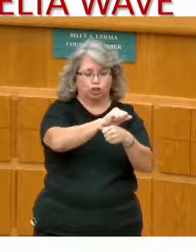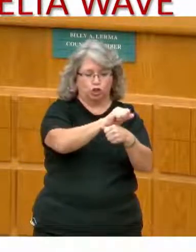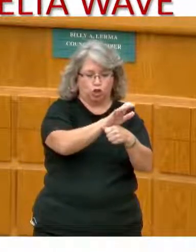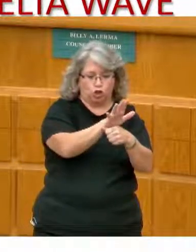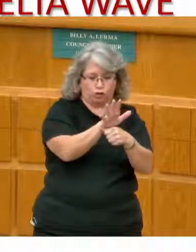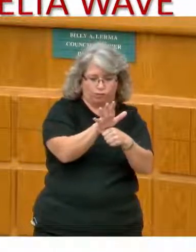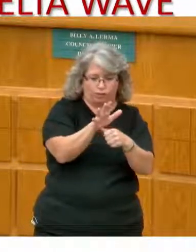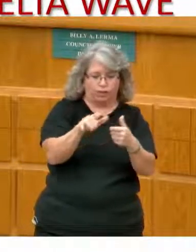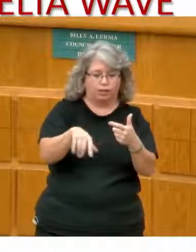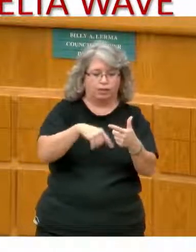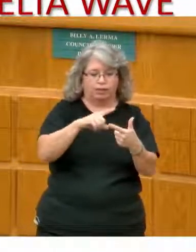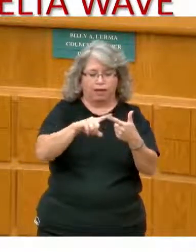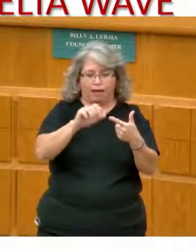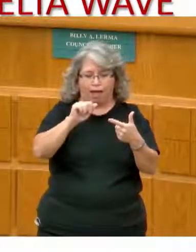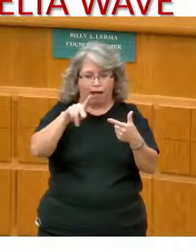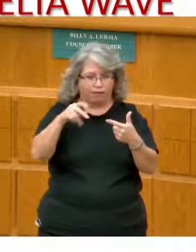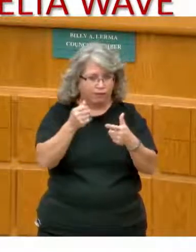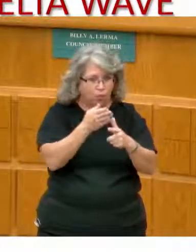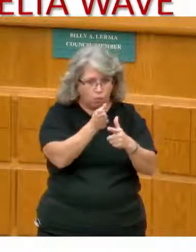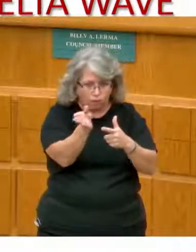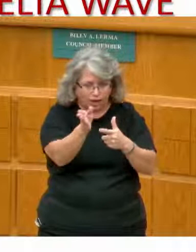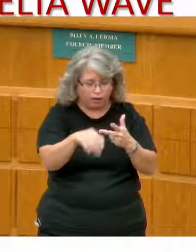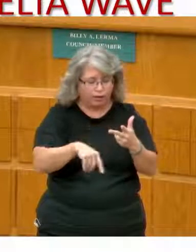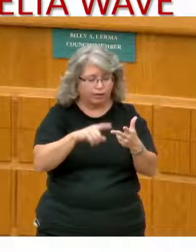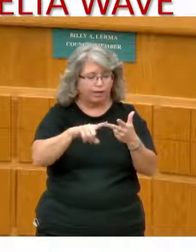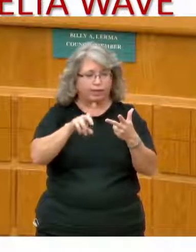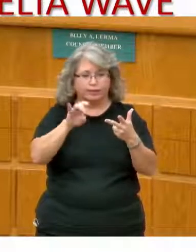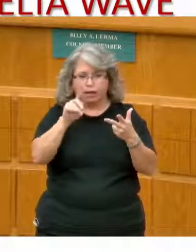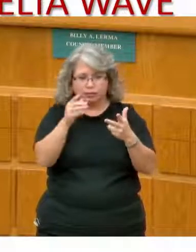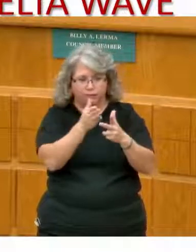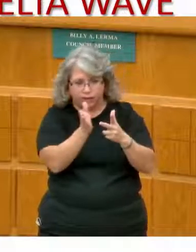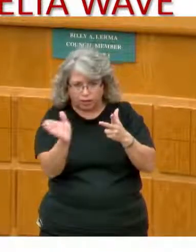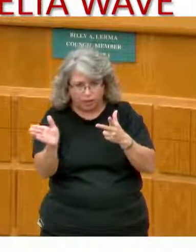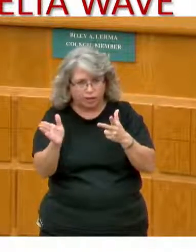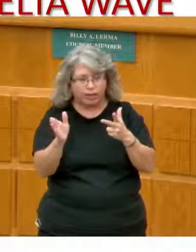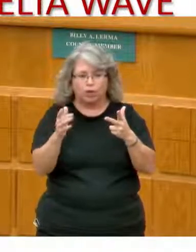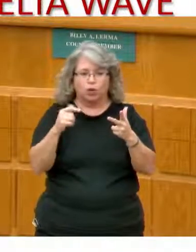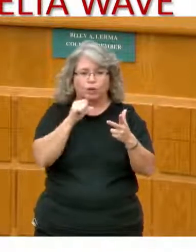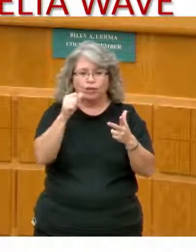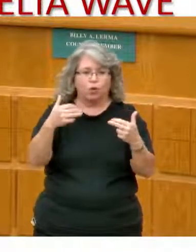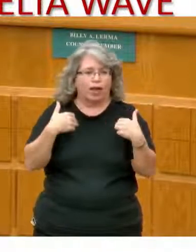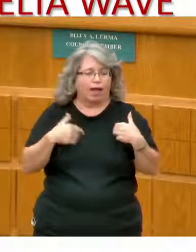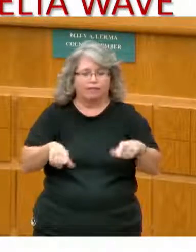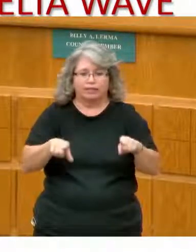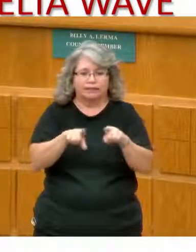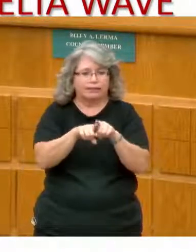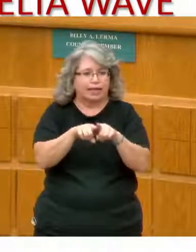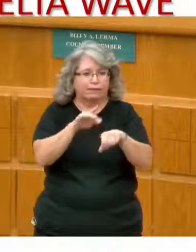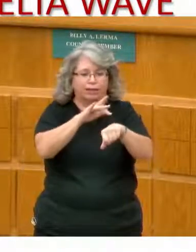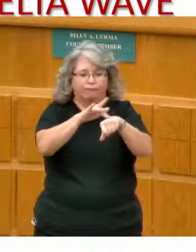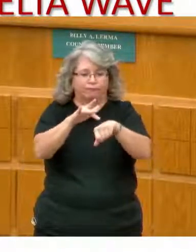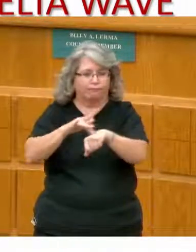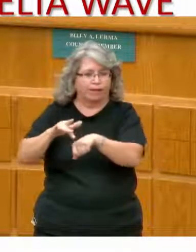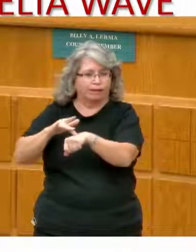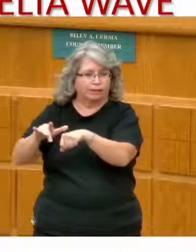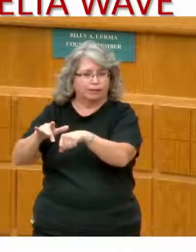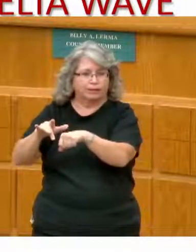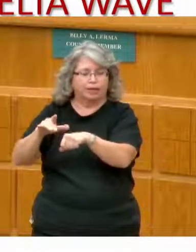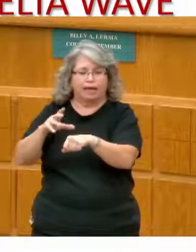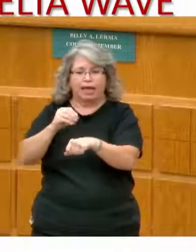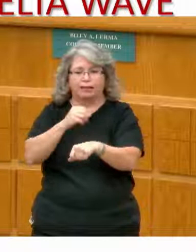that we experienced in the summer of 2020. And so right now the capacity is